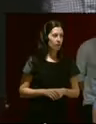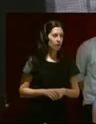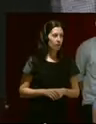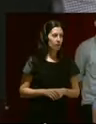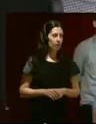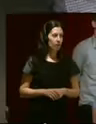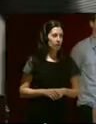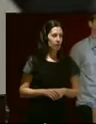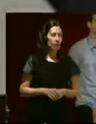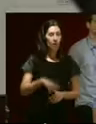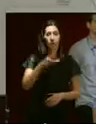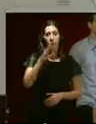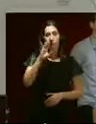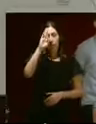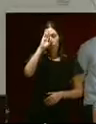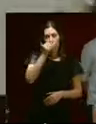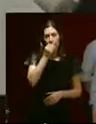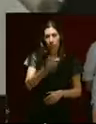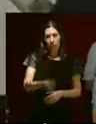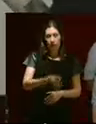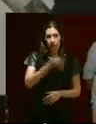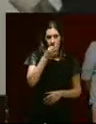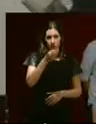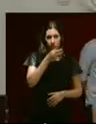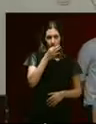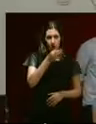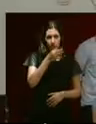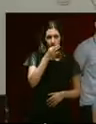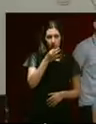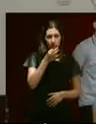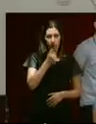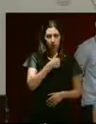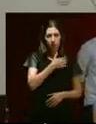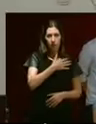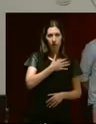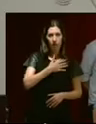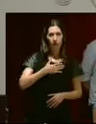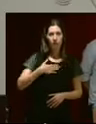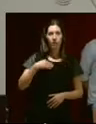over here. Yes, hello. Good afternoon.